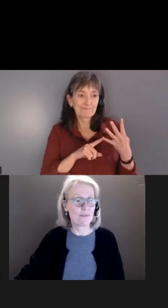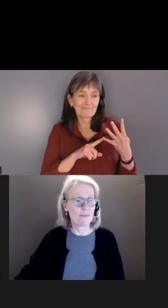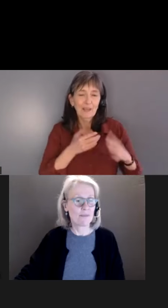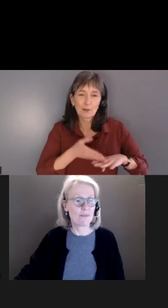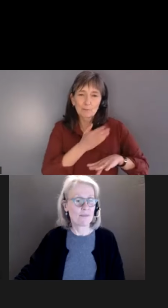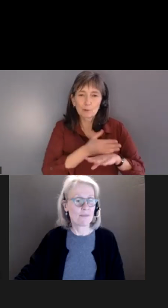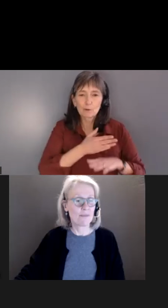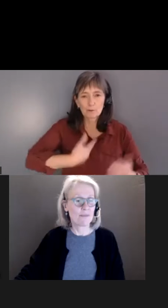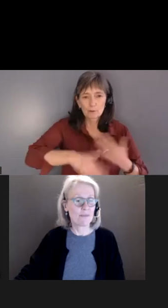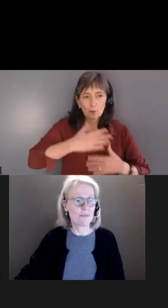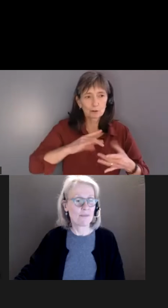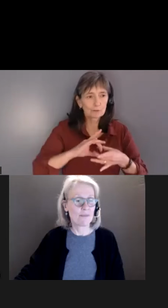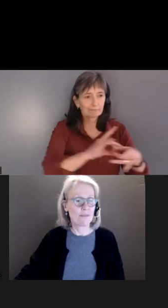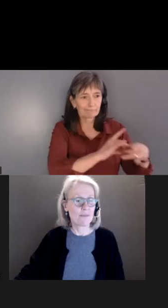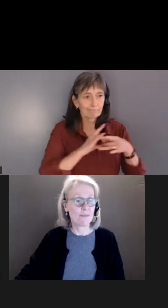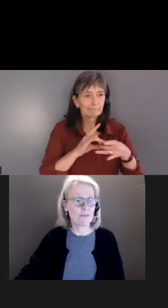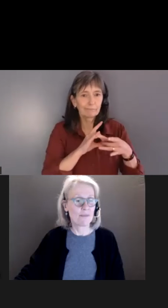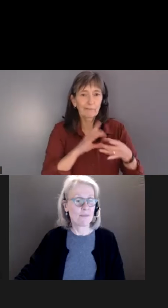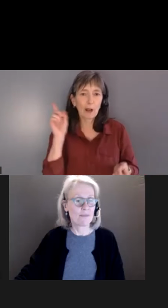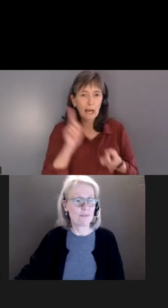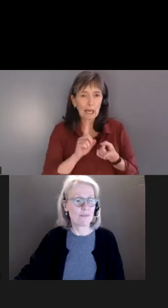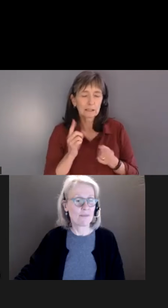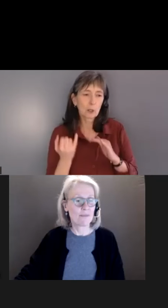to reduce loneliness and social isolation.